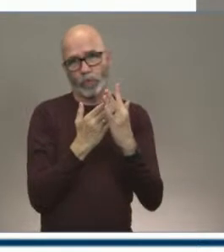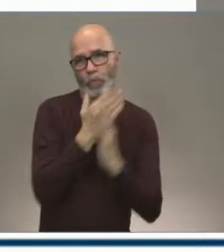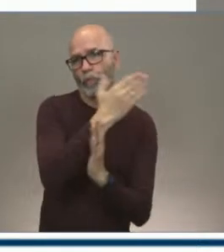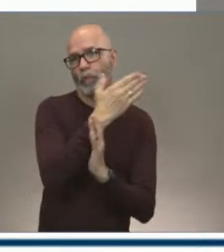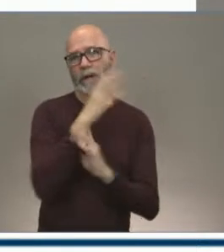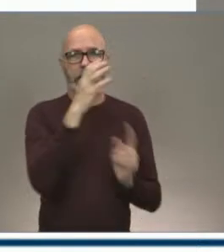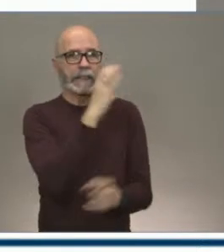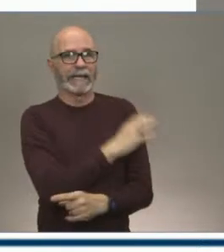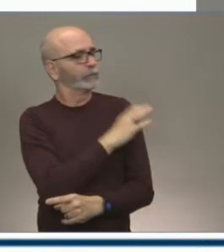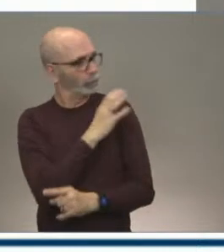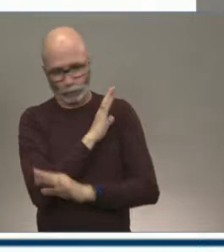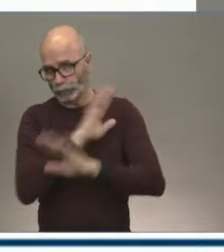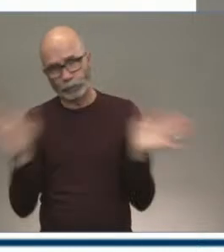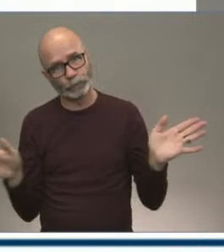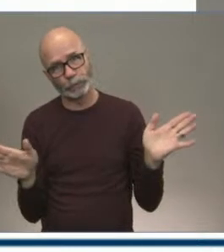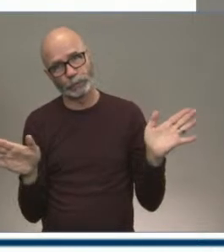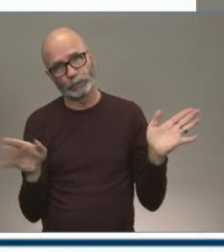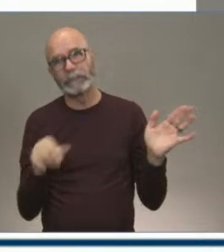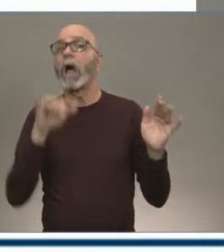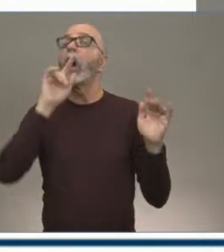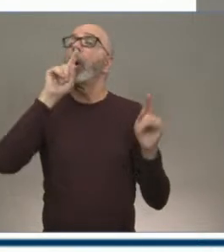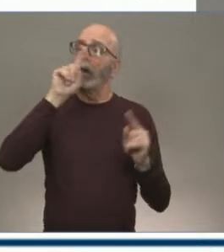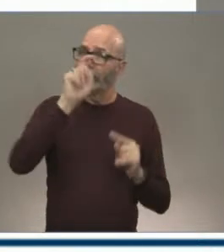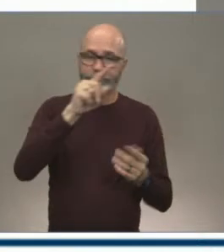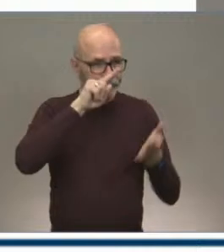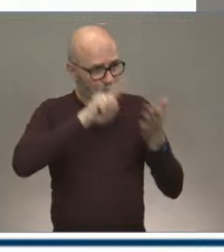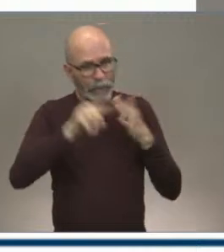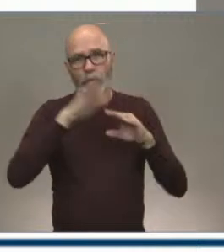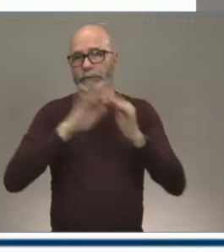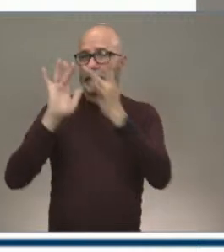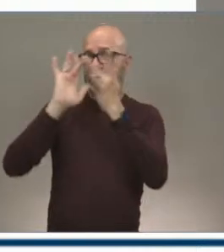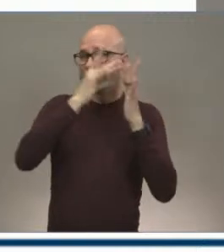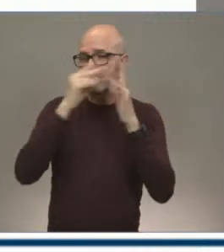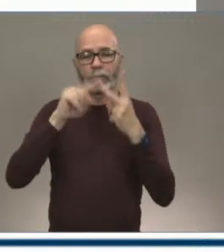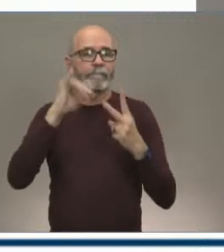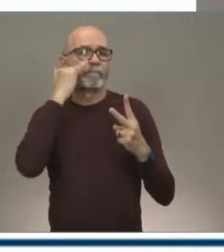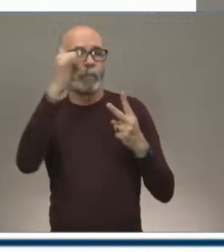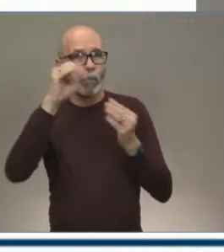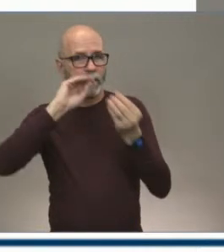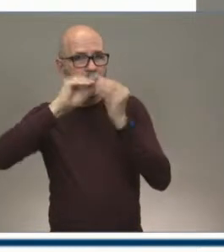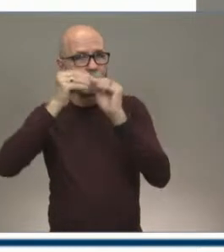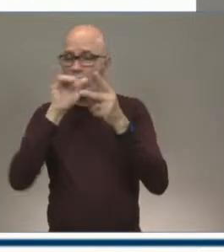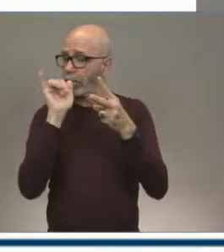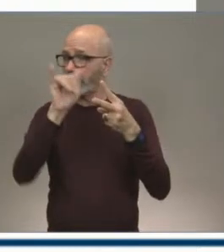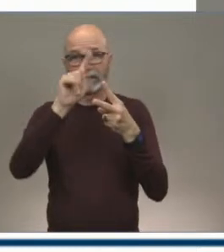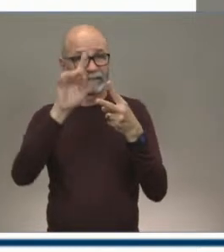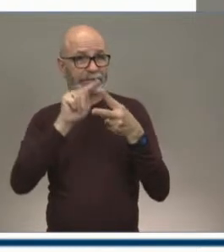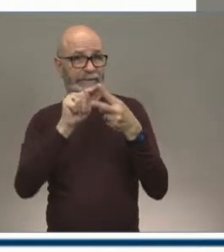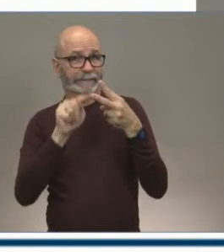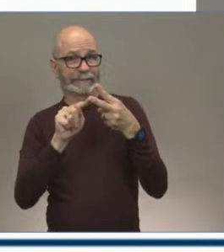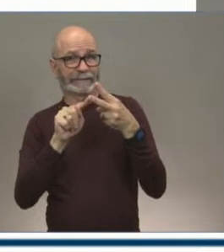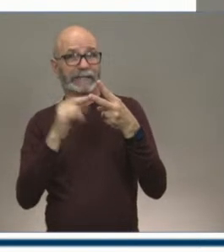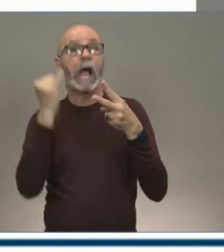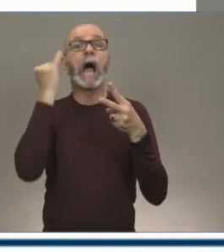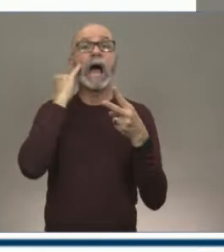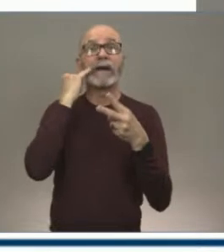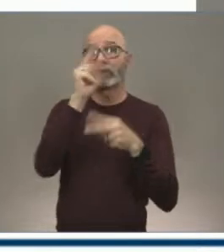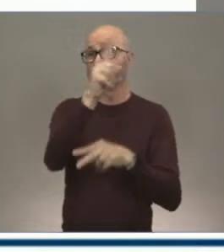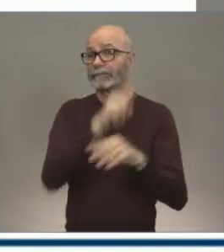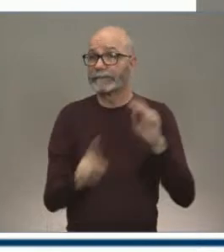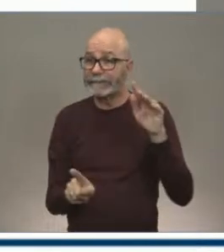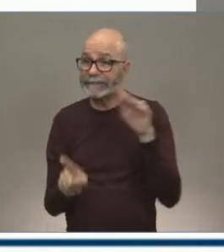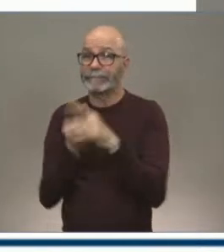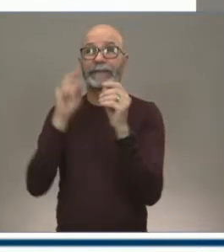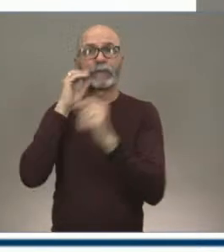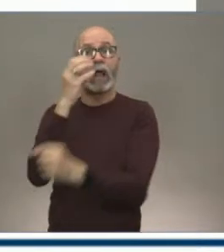You'll need to go either online or calling the toll-free number. And do not come to a clinic without a scheduled appointment. We will not